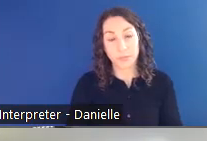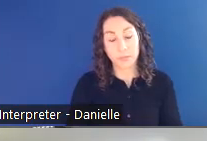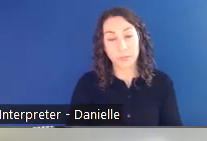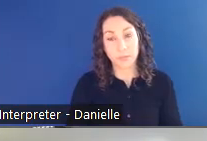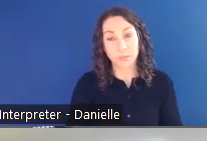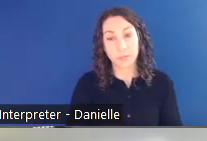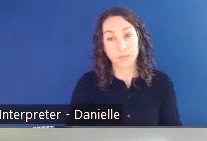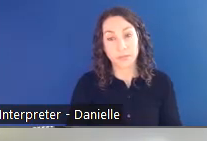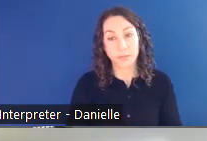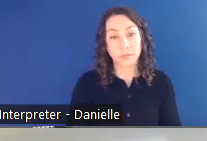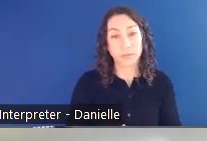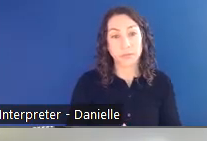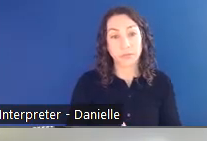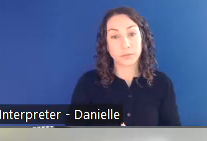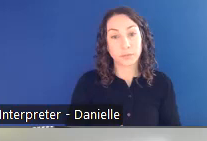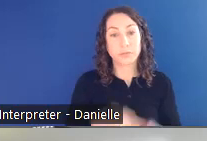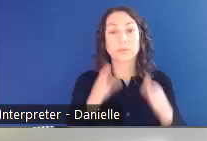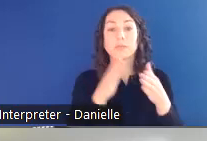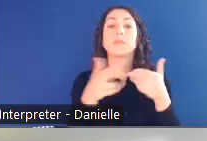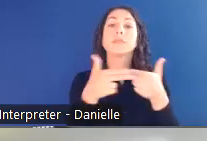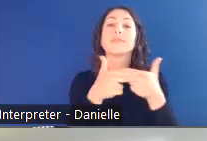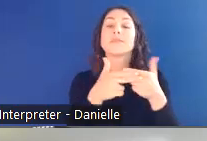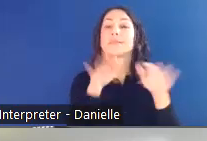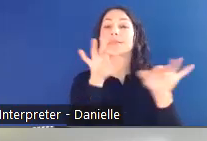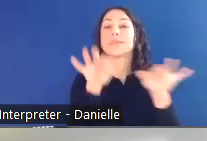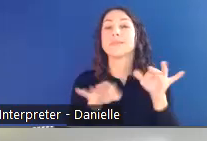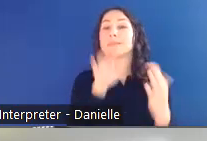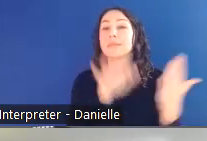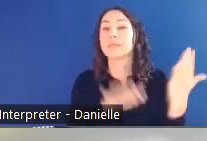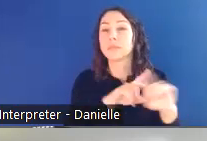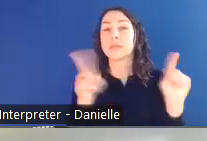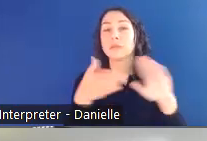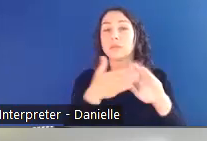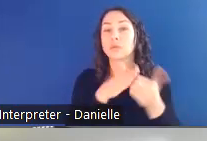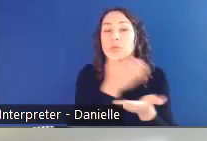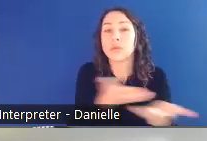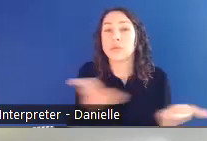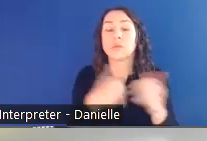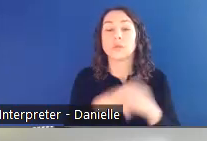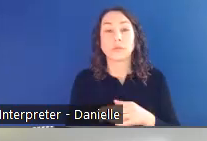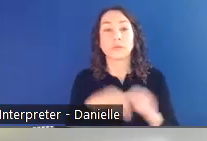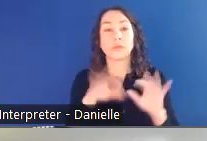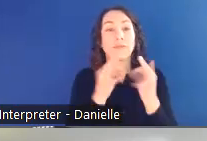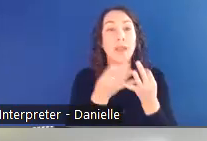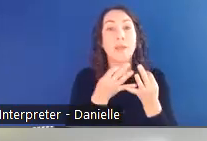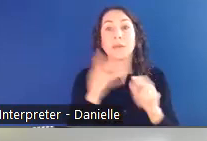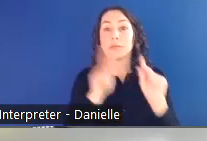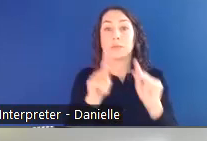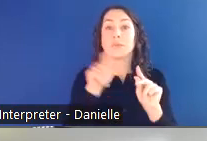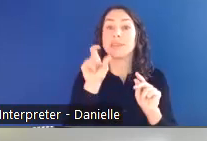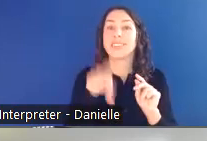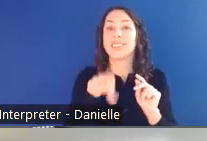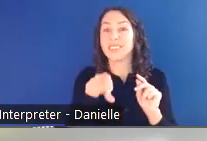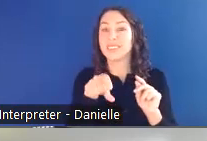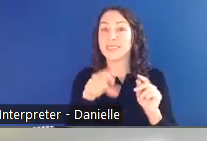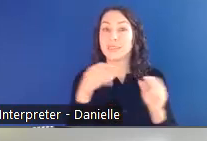So this slide is of community resources for individuals and families looking for additional resources from the city and its